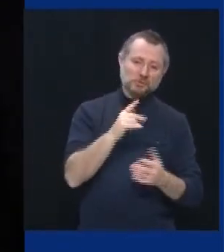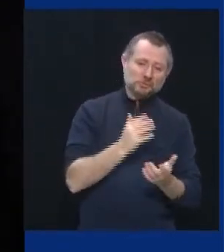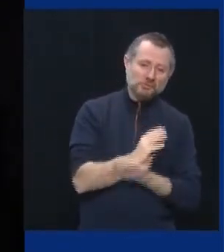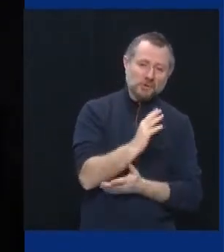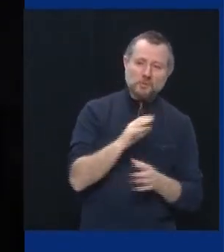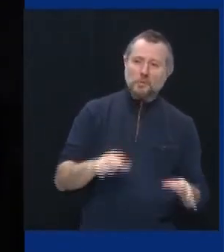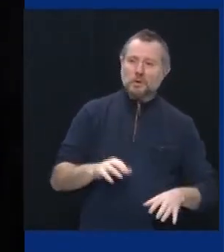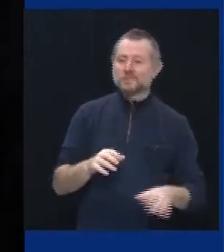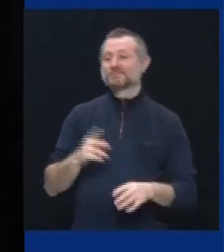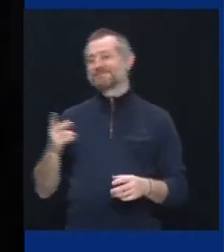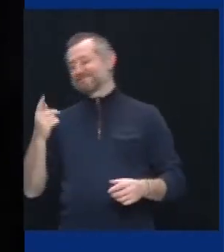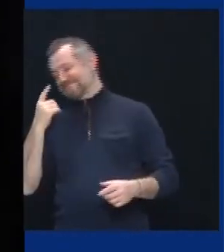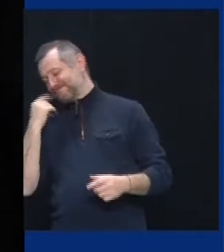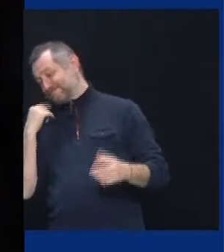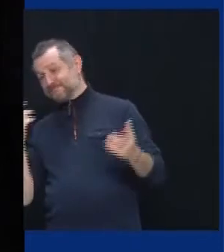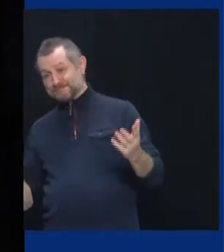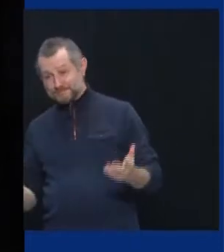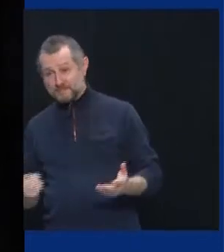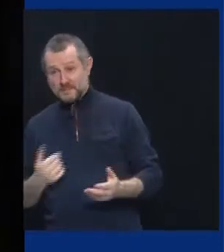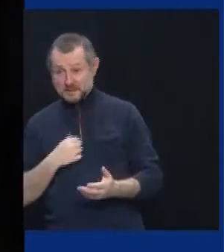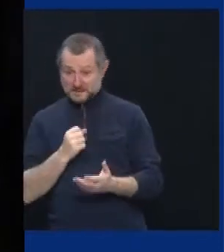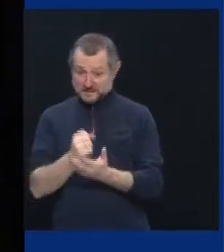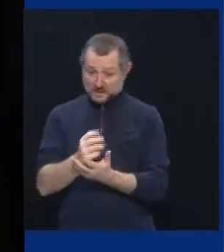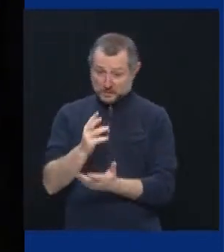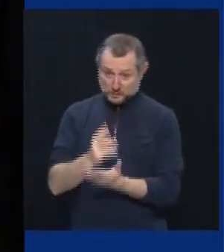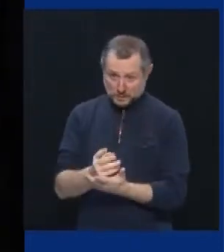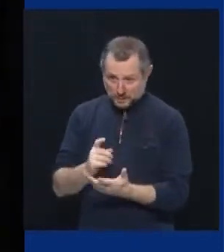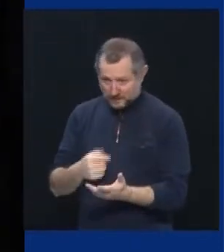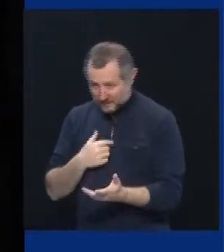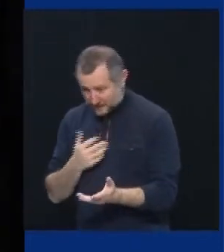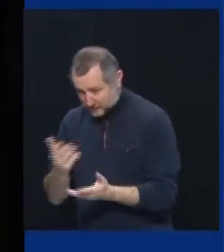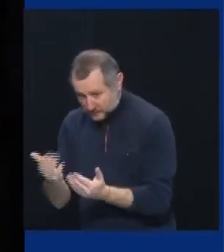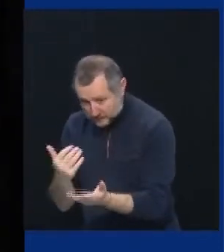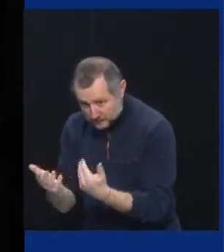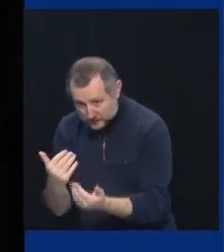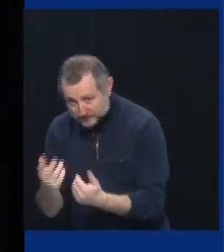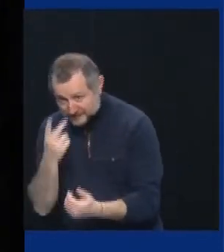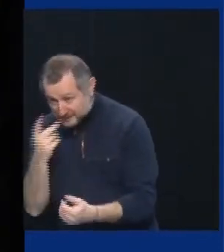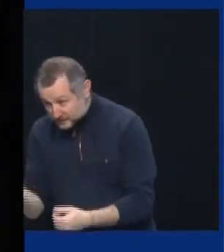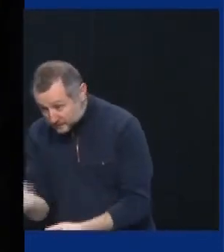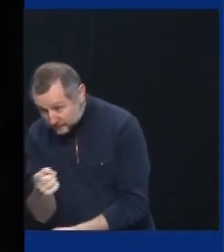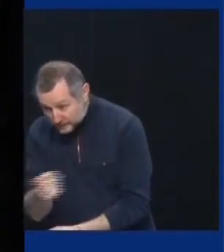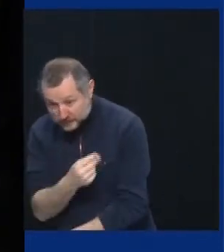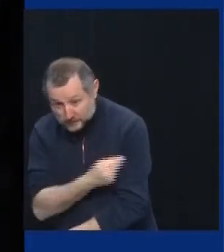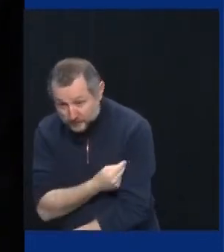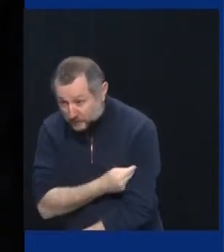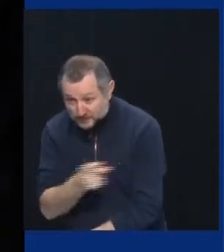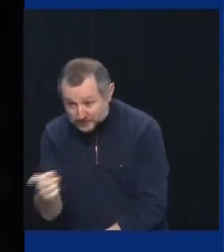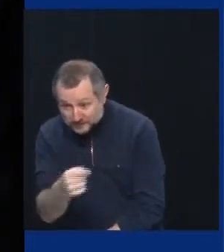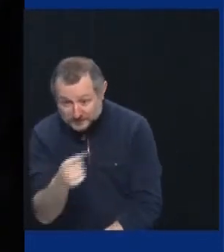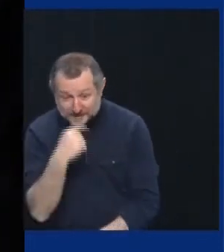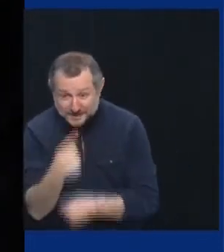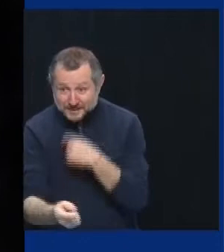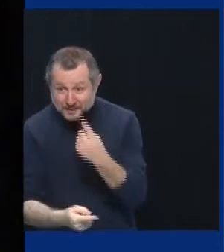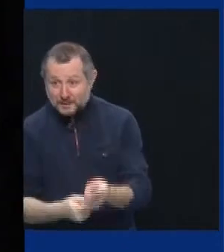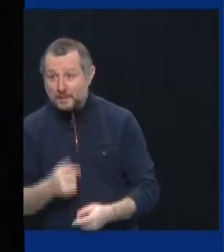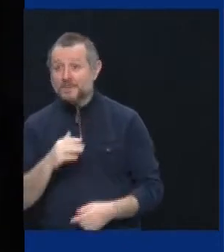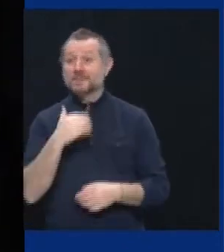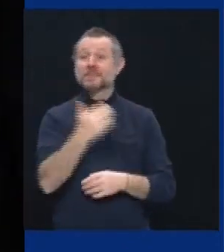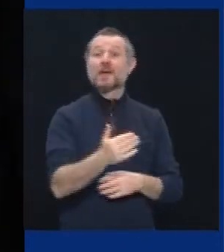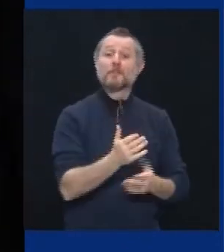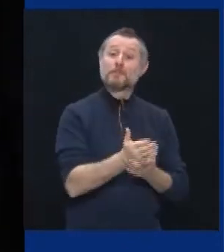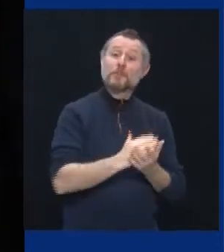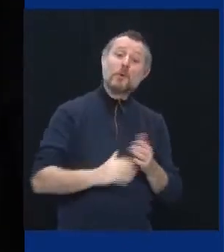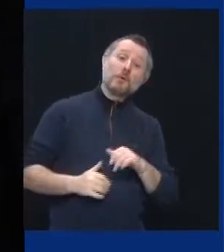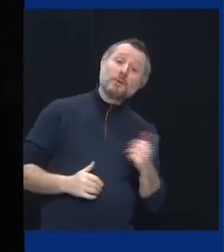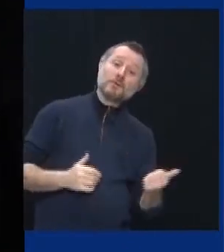Social working is telling my community to come and take the vaccine. The next part is raising hell with him to get something